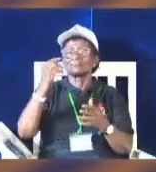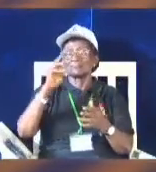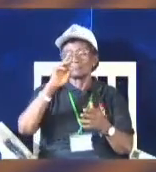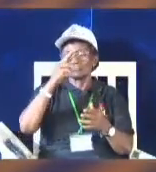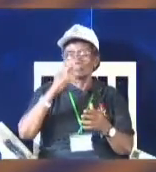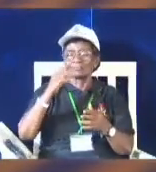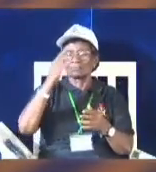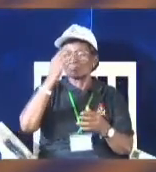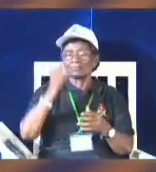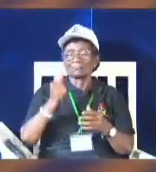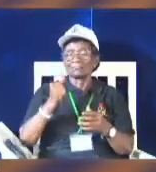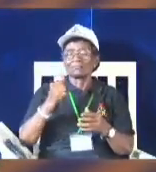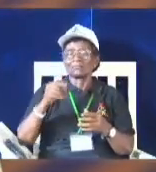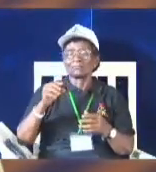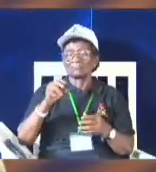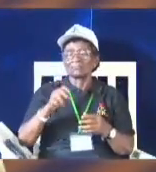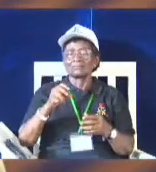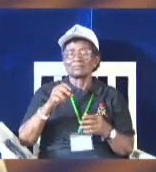the devil